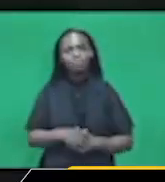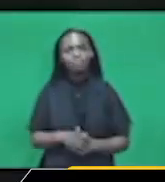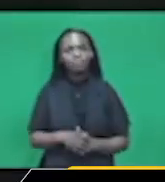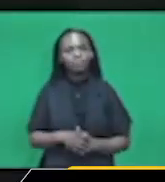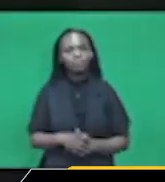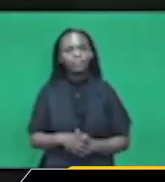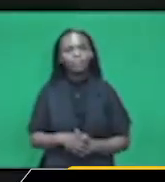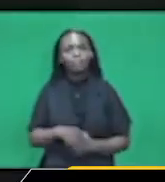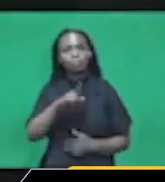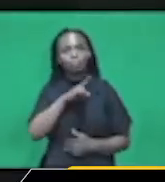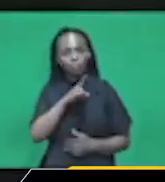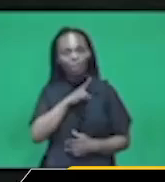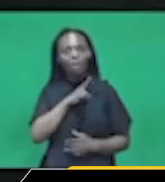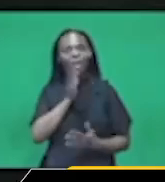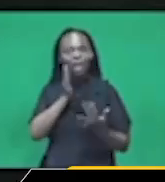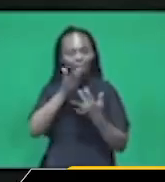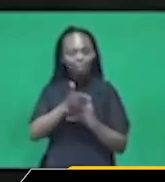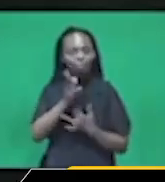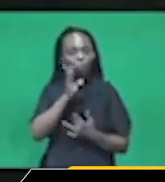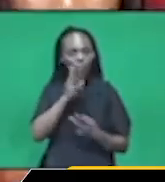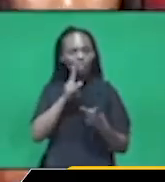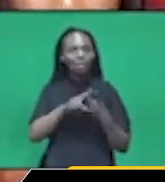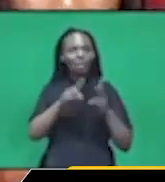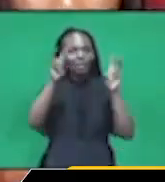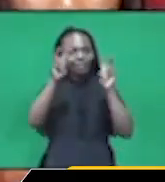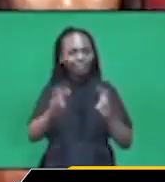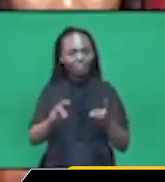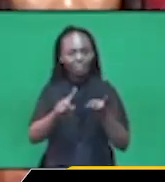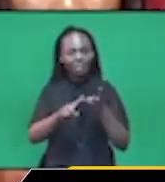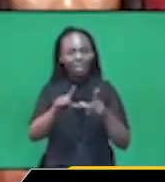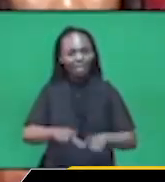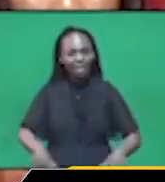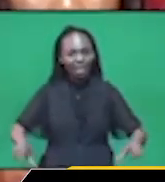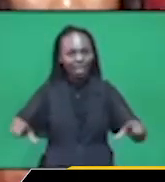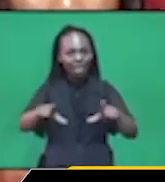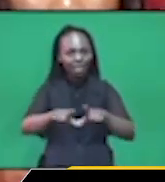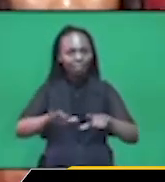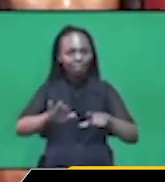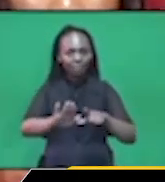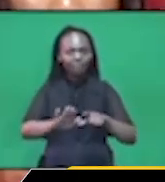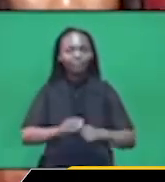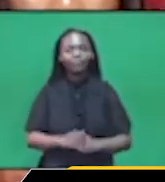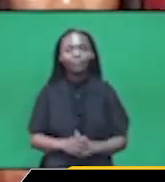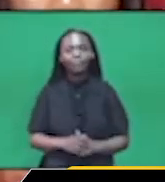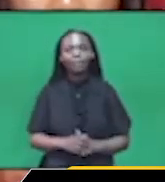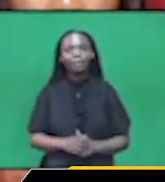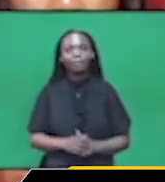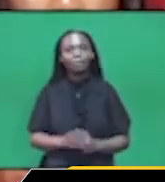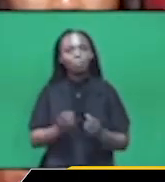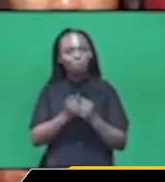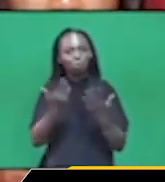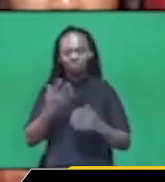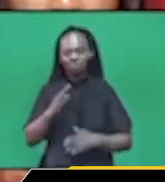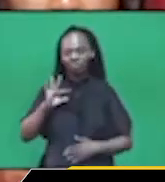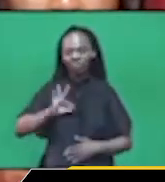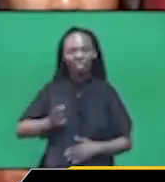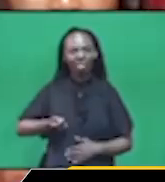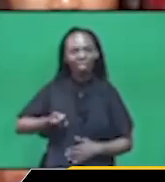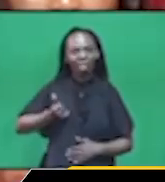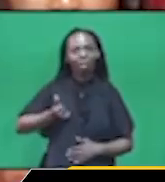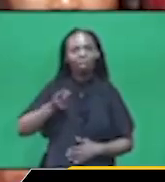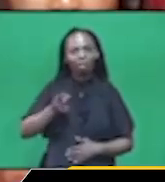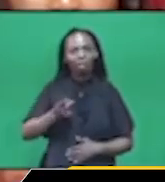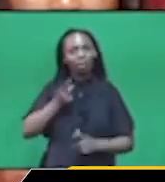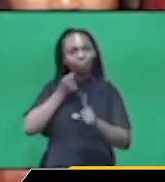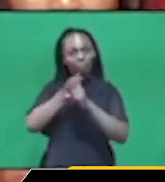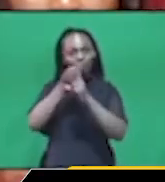water, electricity, and land. Whenever workers go on strike for higher wages or against unfair labor